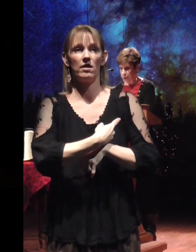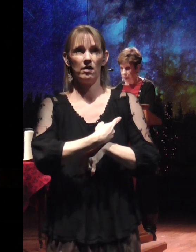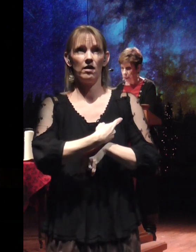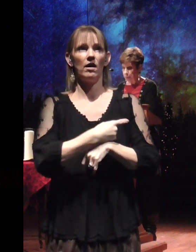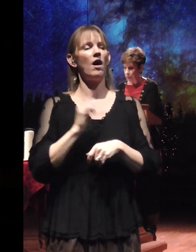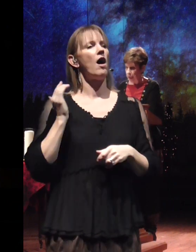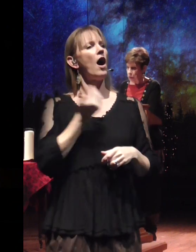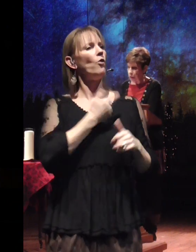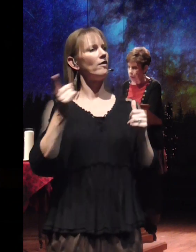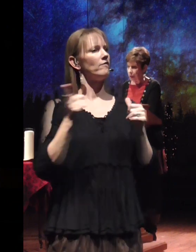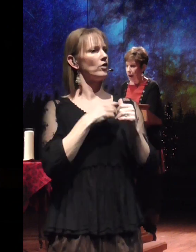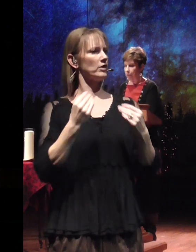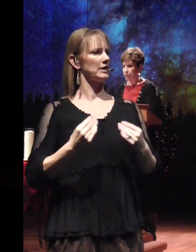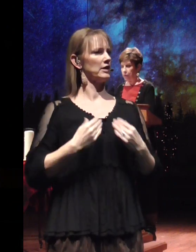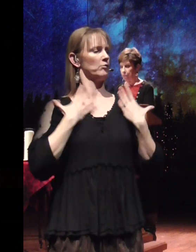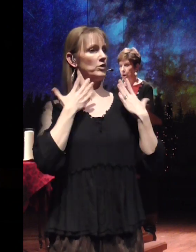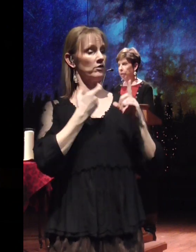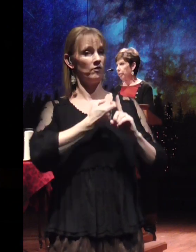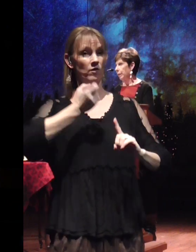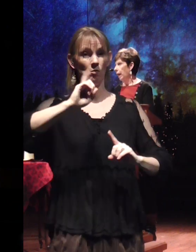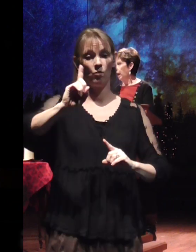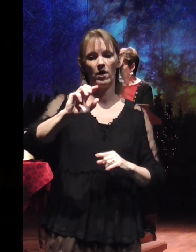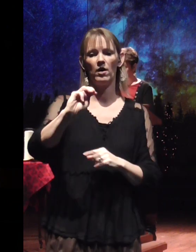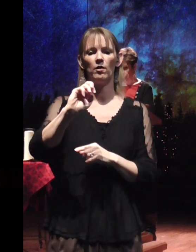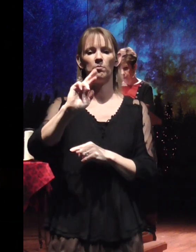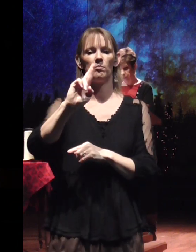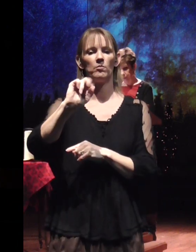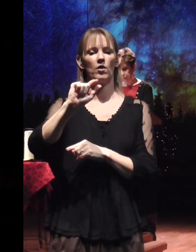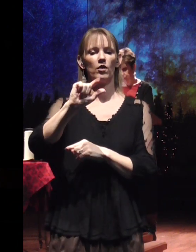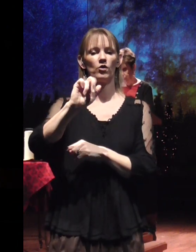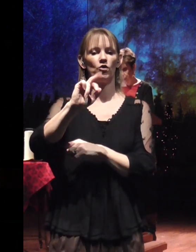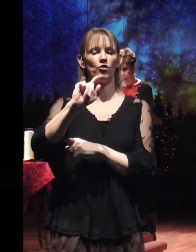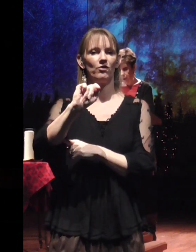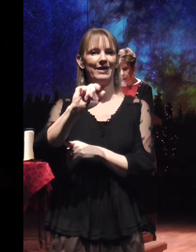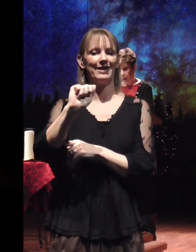And our first inspiration comes from Margaret Atwood.